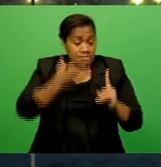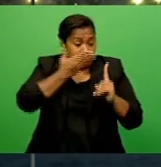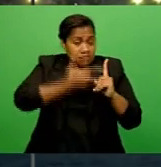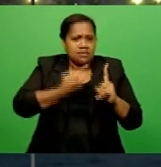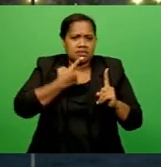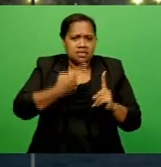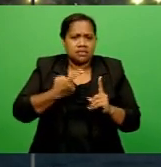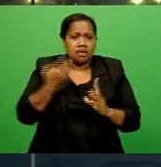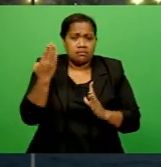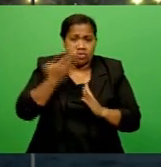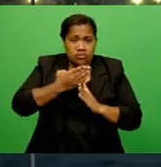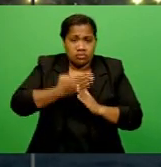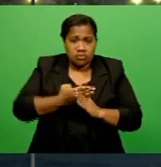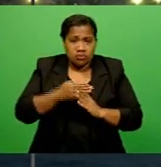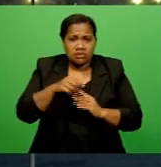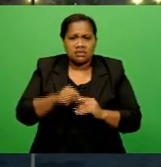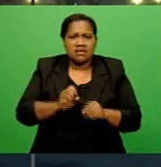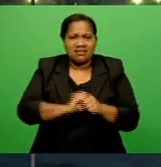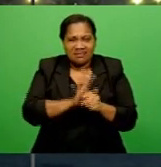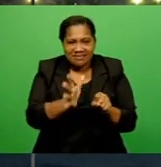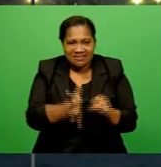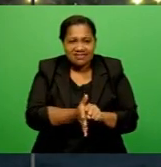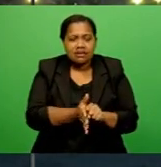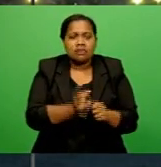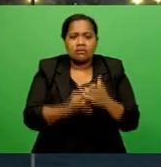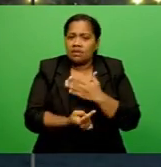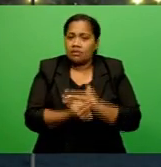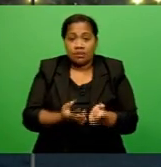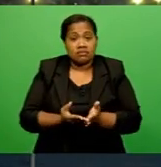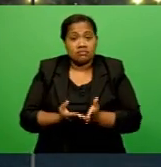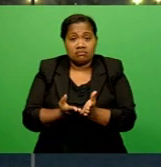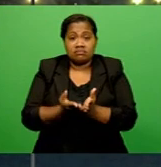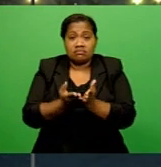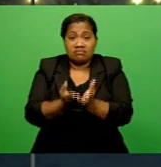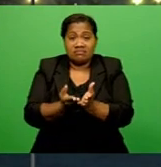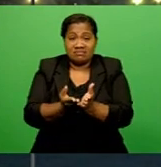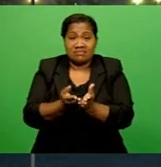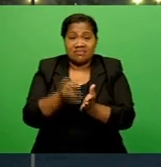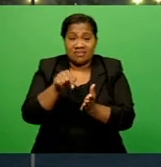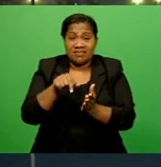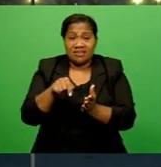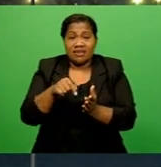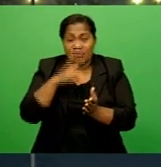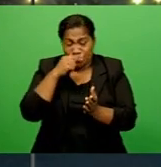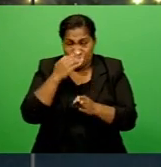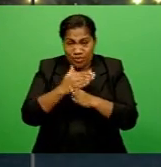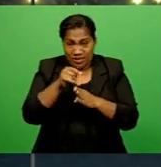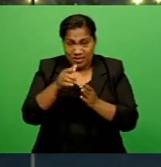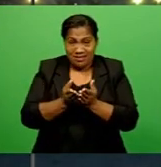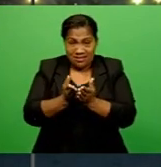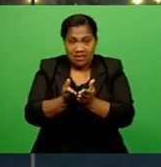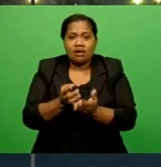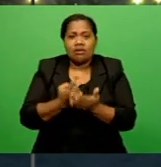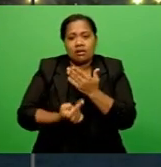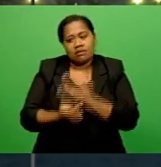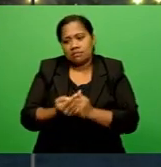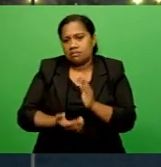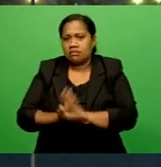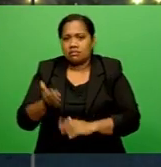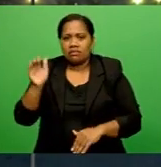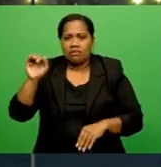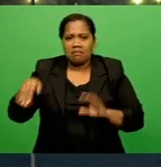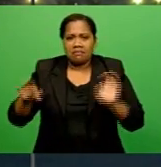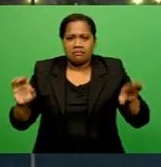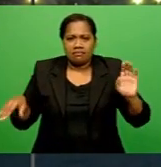border closures amid the COVID-19 pandemic have forced vessel expatriates to return home, affecting the different facets of the